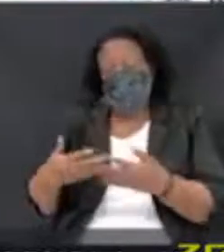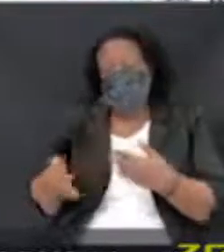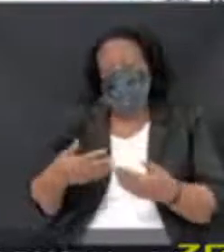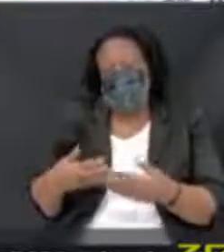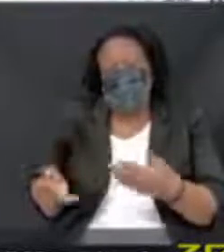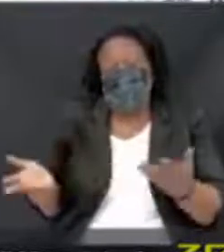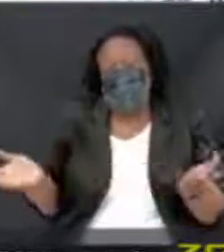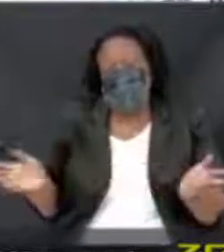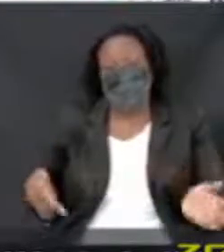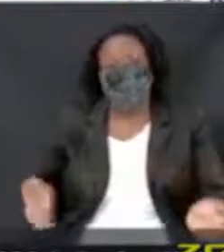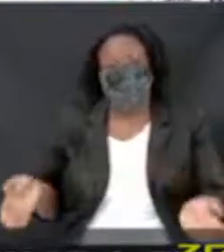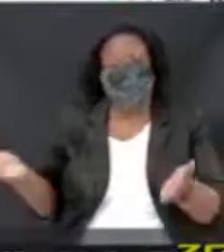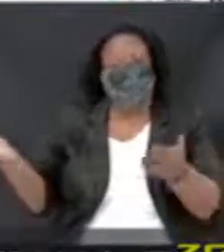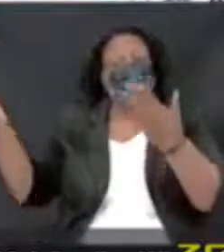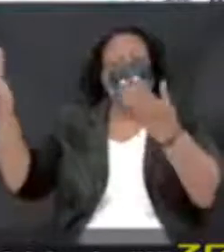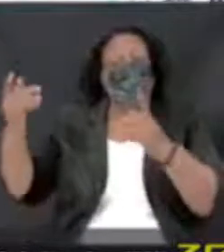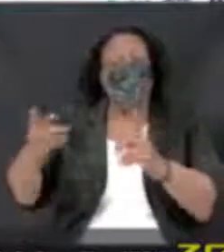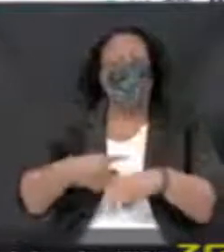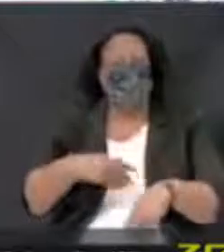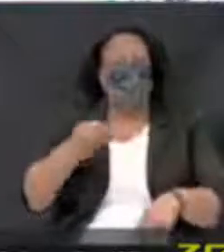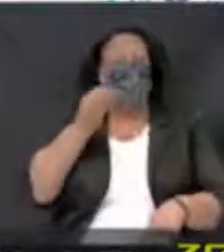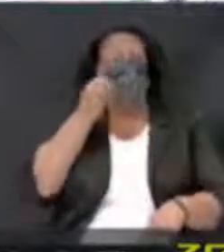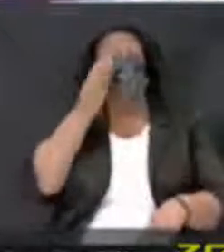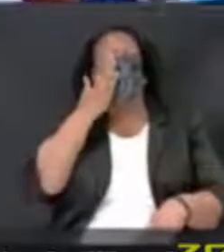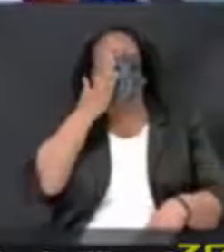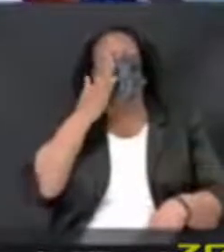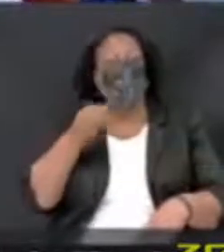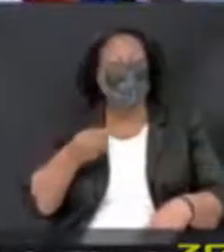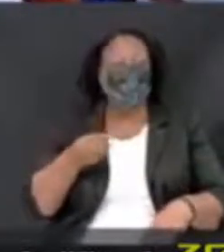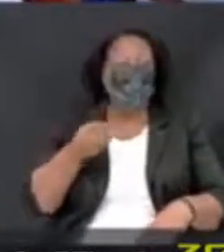particular certification from the National COVID-19 Task